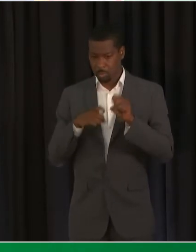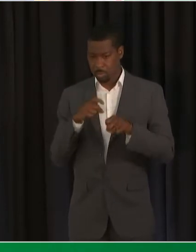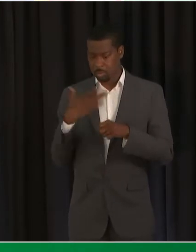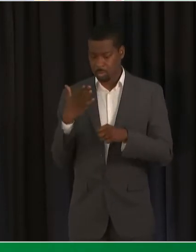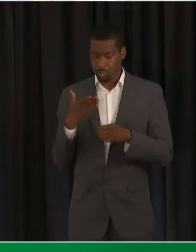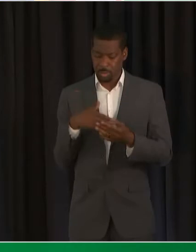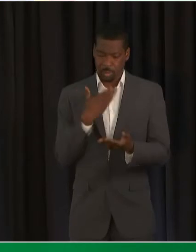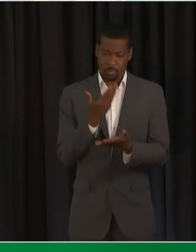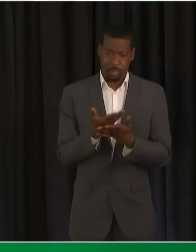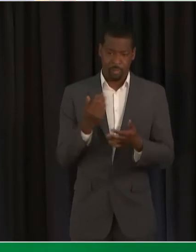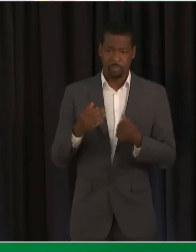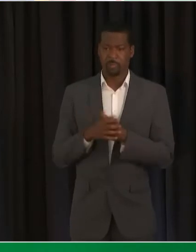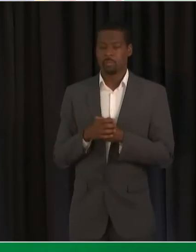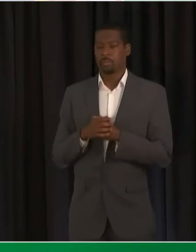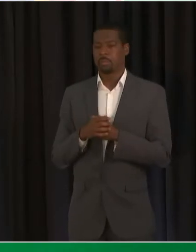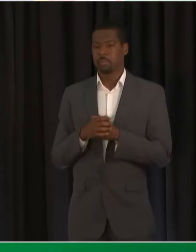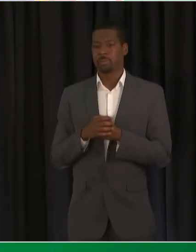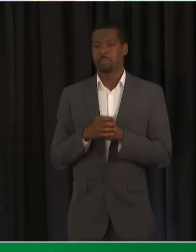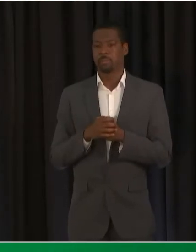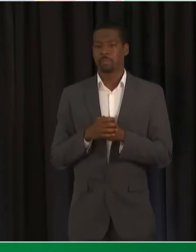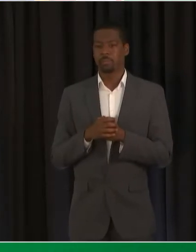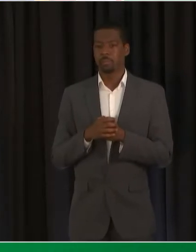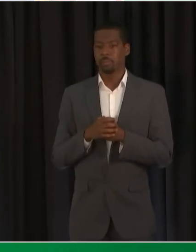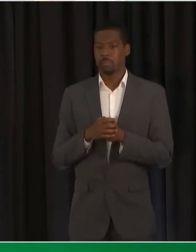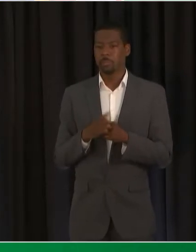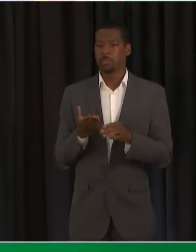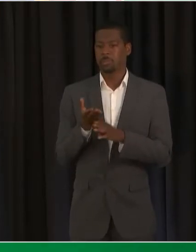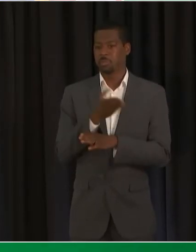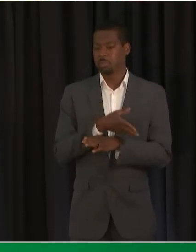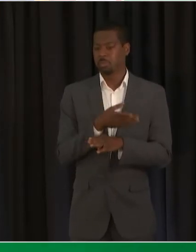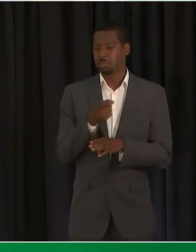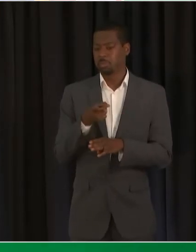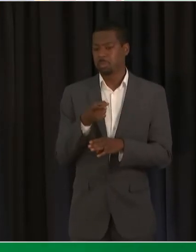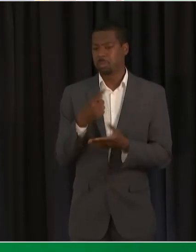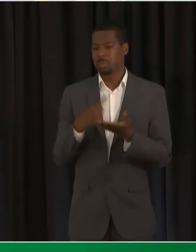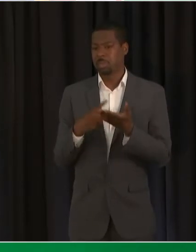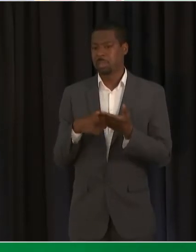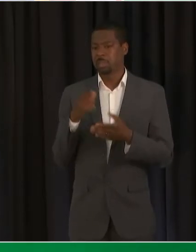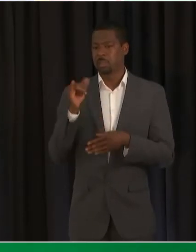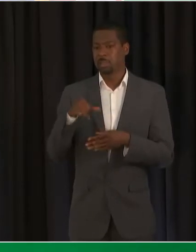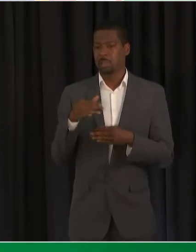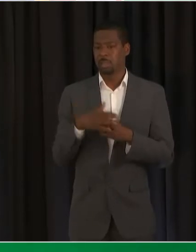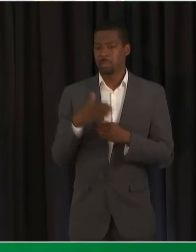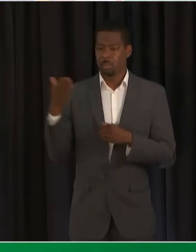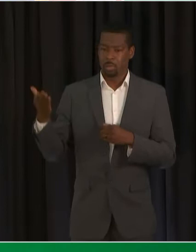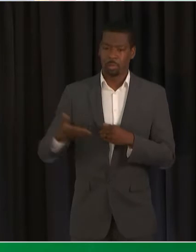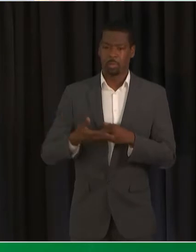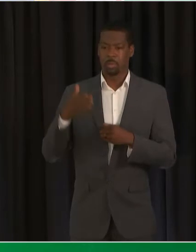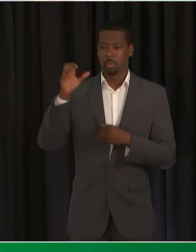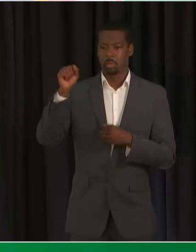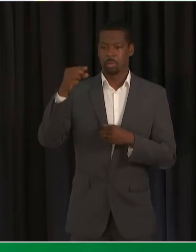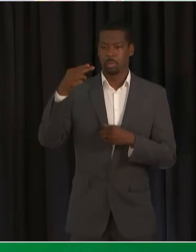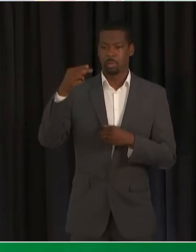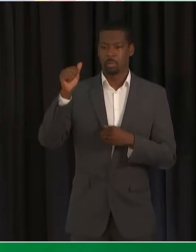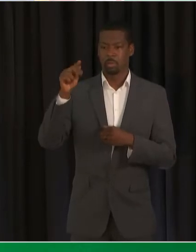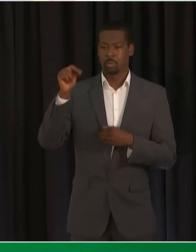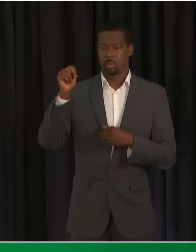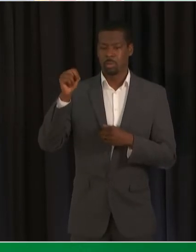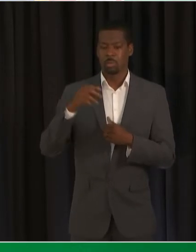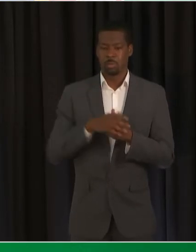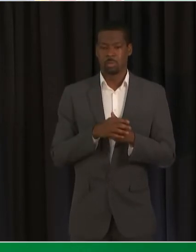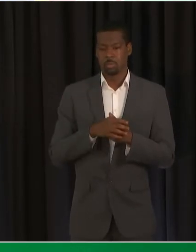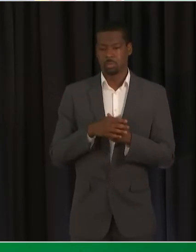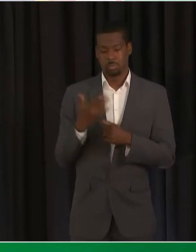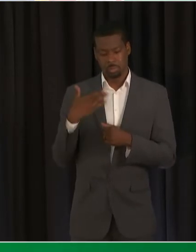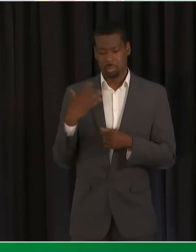that have come in on social media. But before we go to those questions, we want to bring in Sean Townsend, who's also